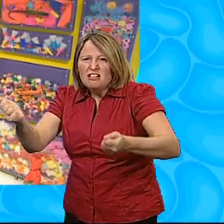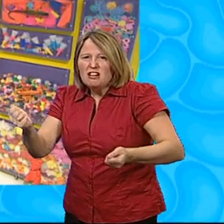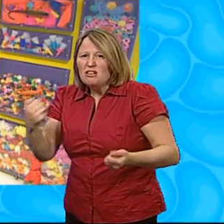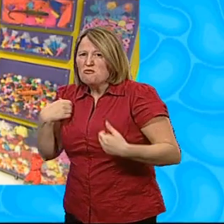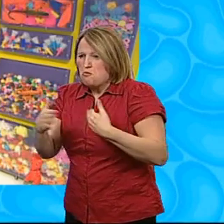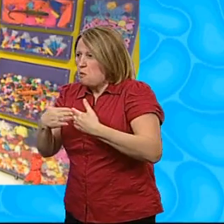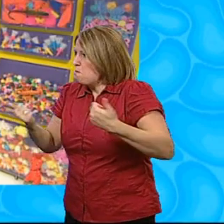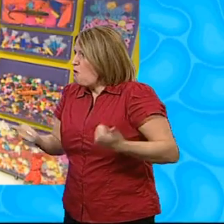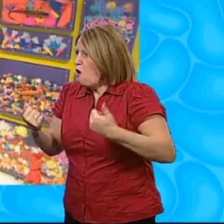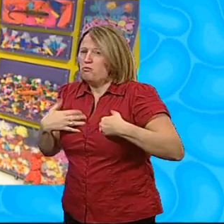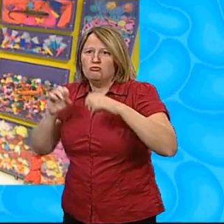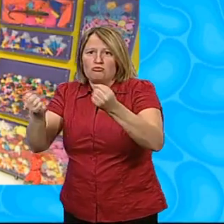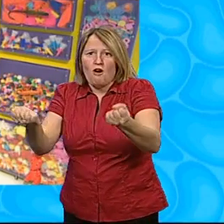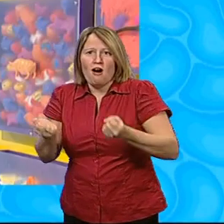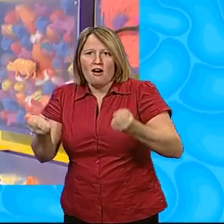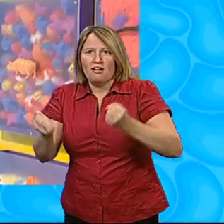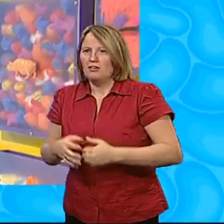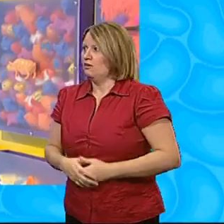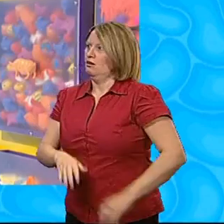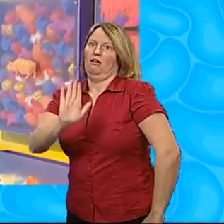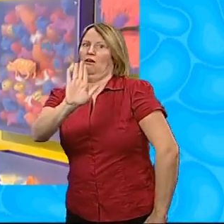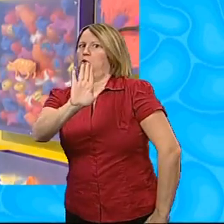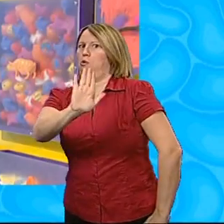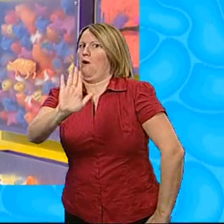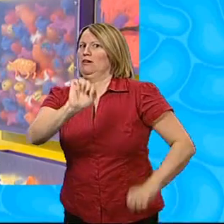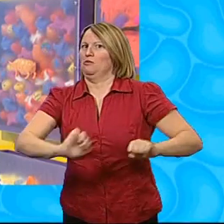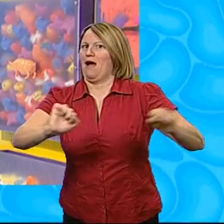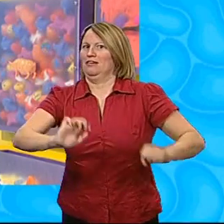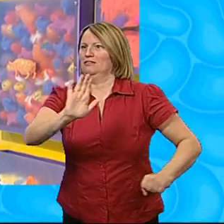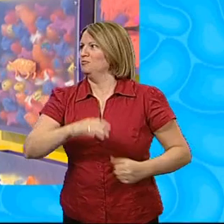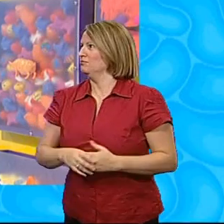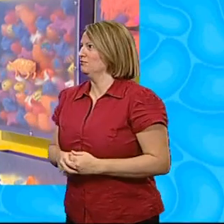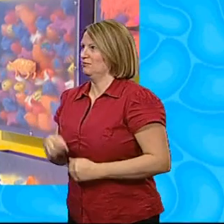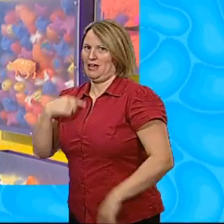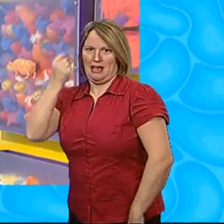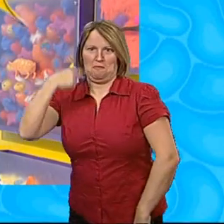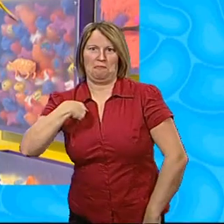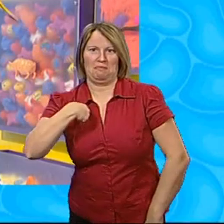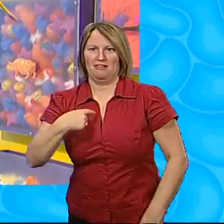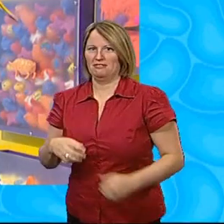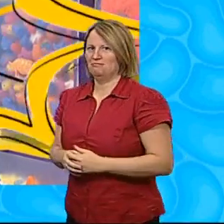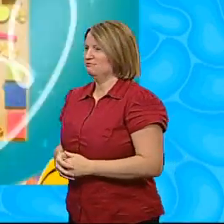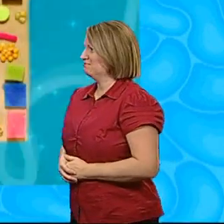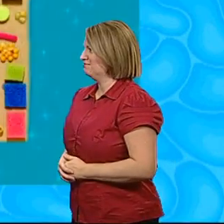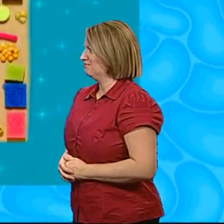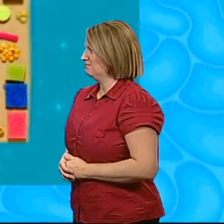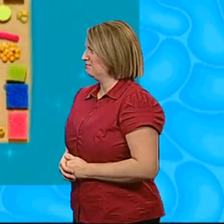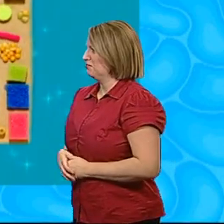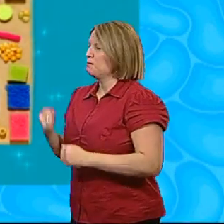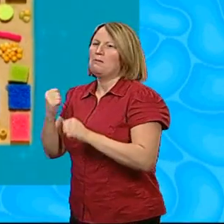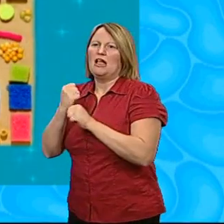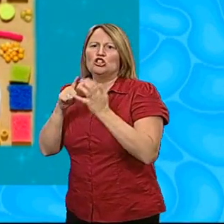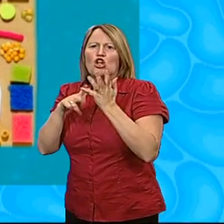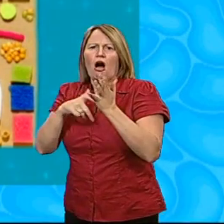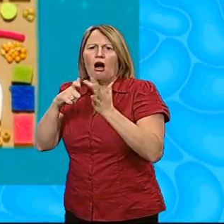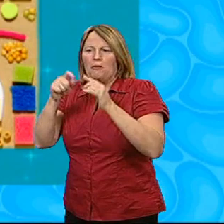no more room in my doodle drawers. But hang on, hang on. Hold on to your hairbrushes. I've got an idea. Try making